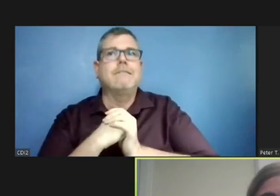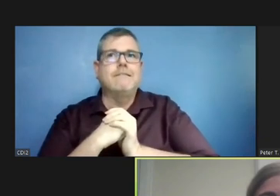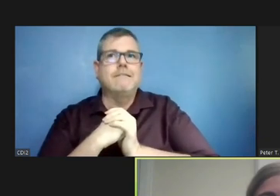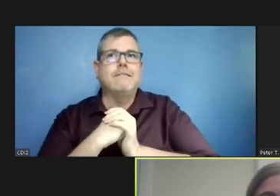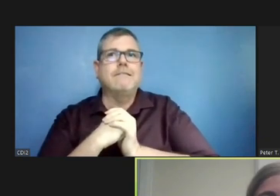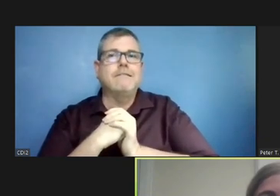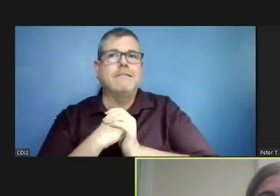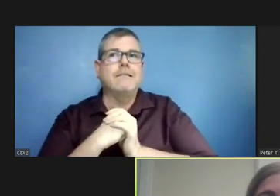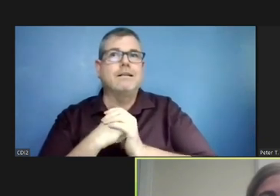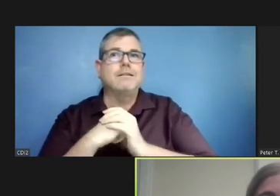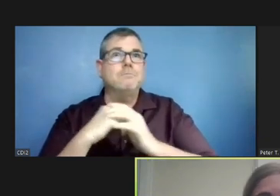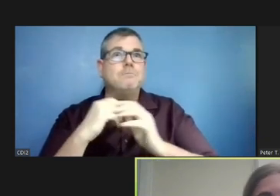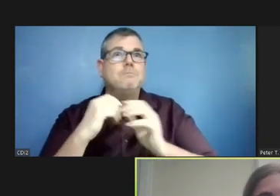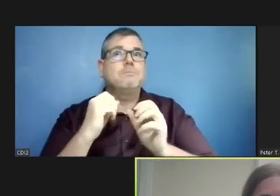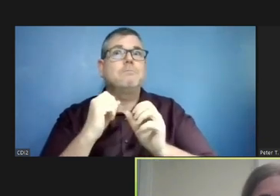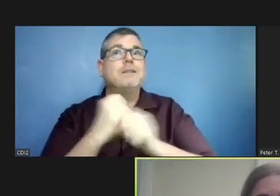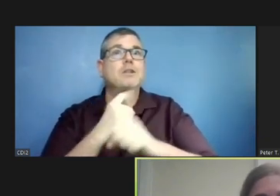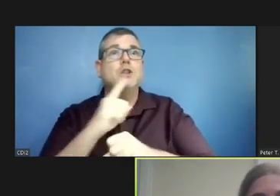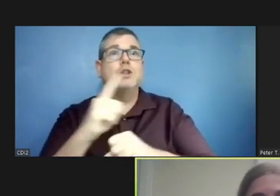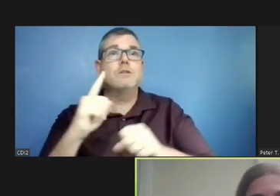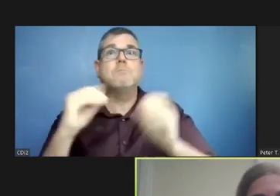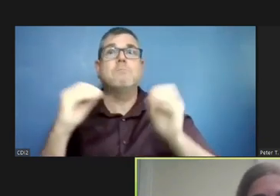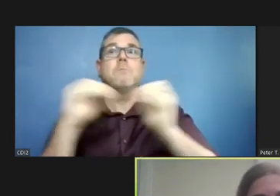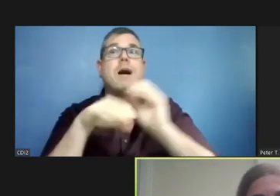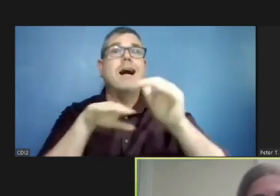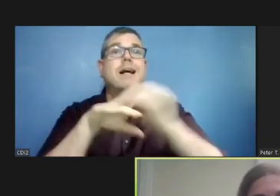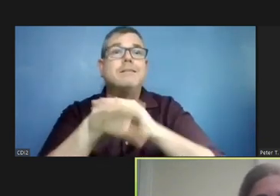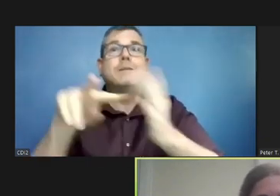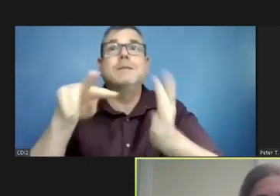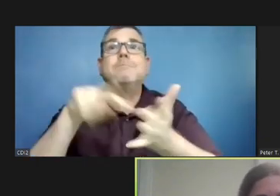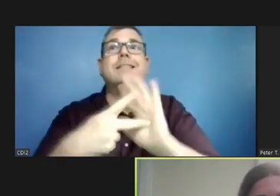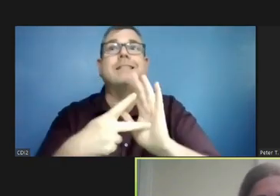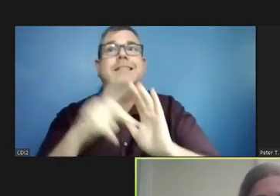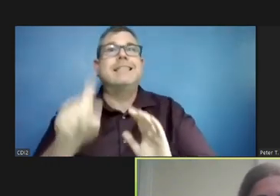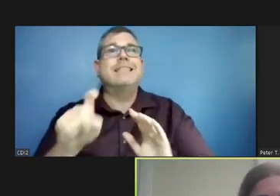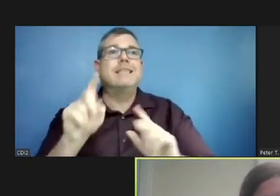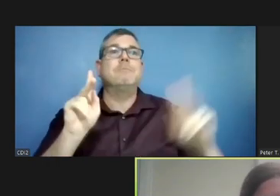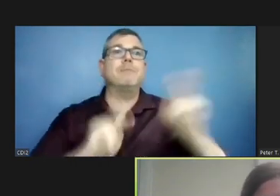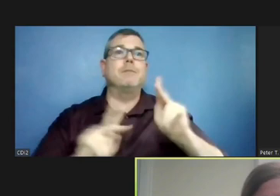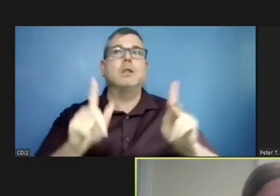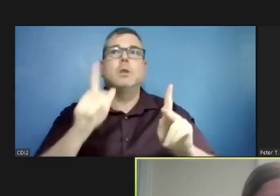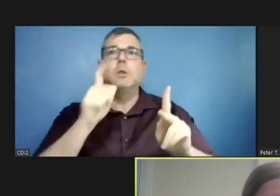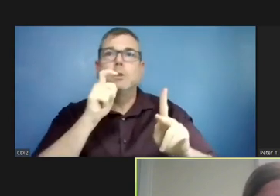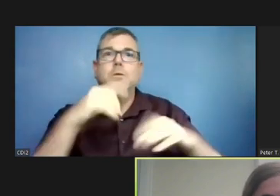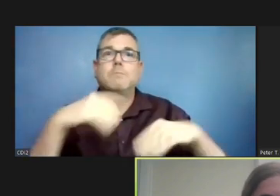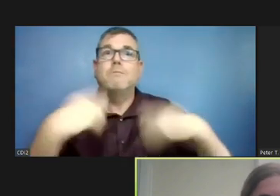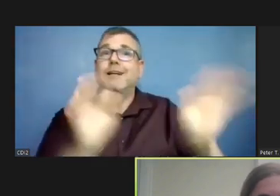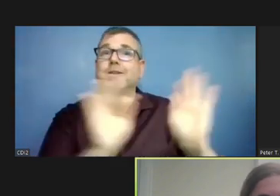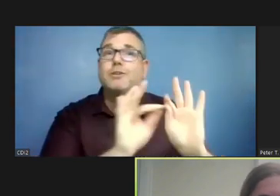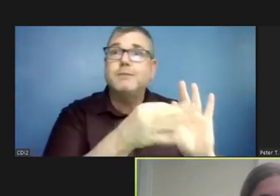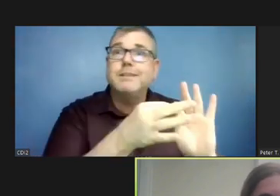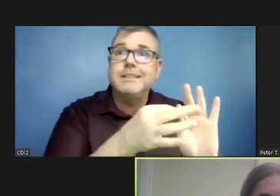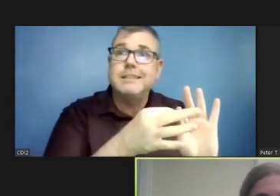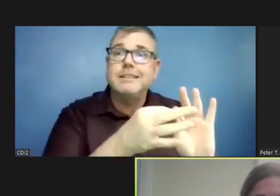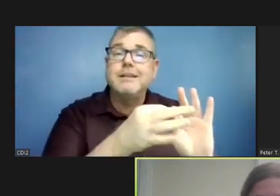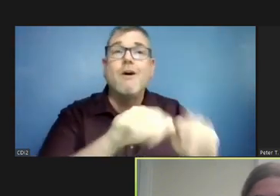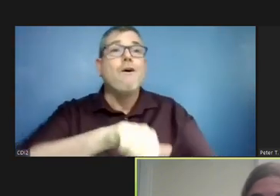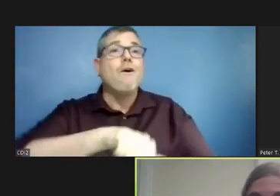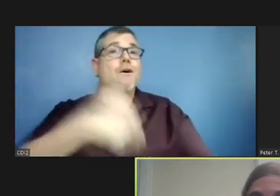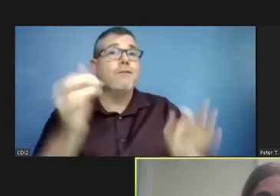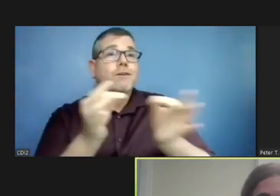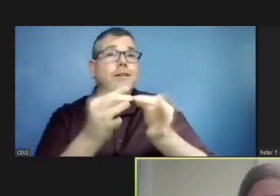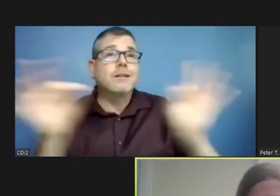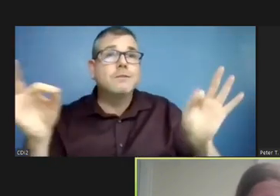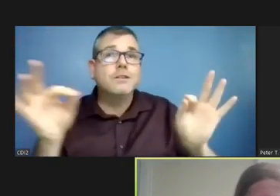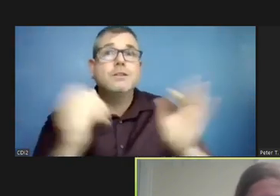that can help navigate either by language or by having some of the walk-in capabilities. But just to be clear,